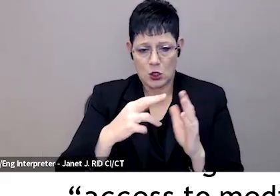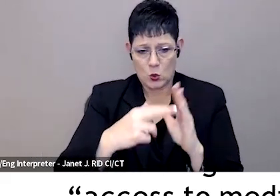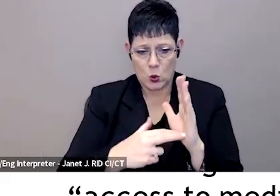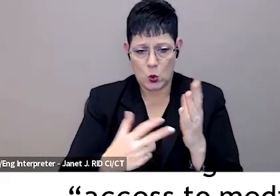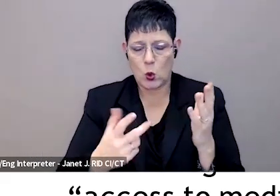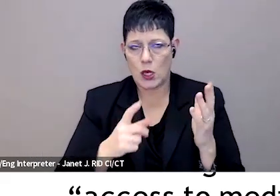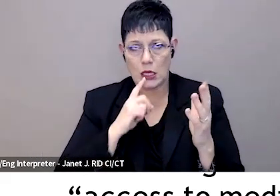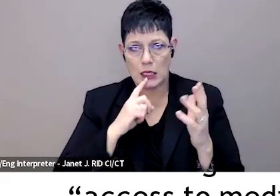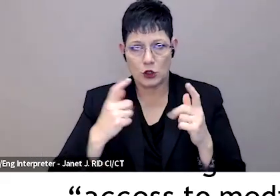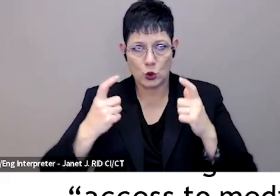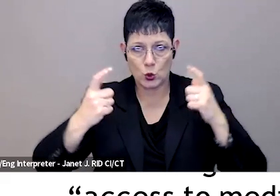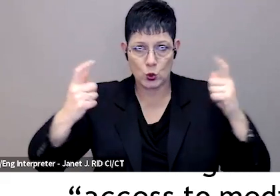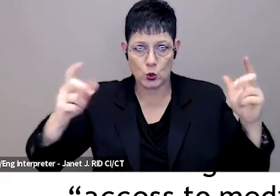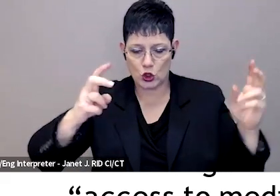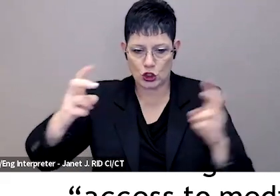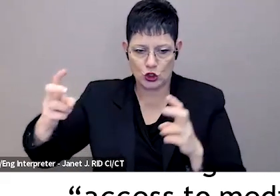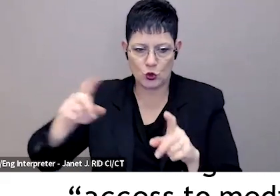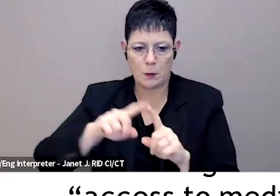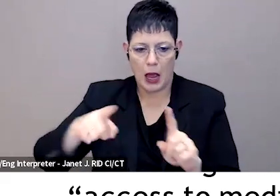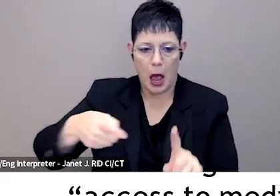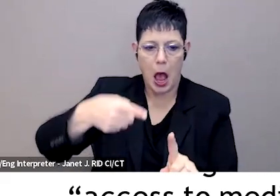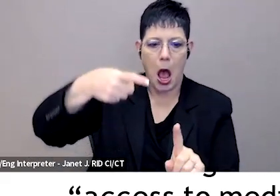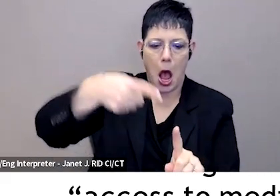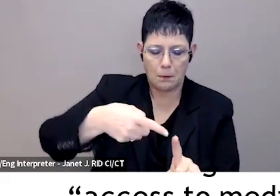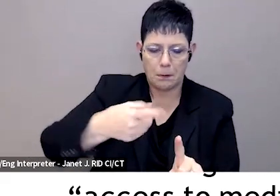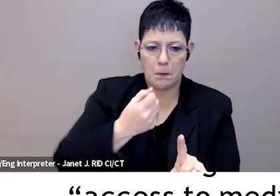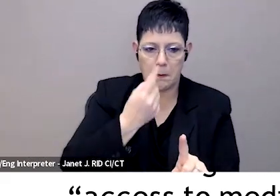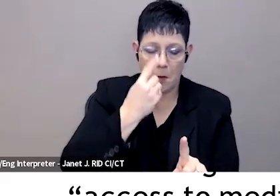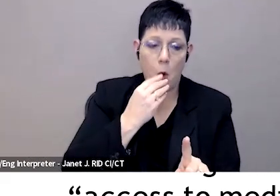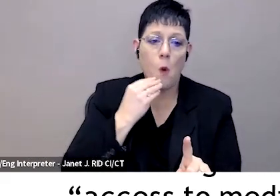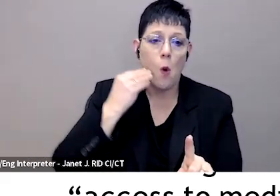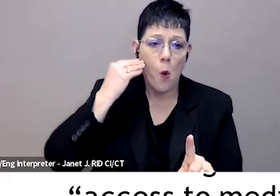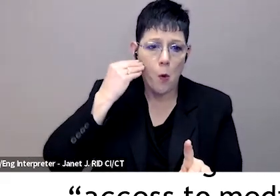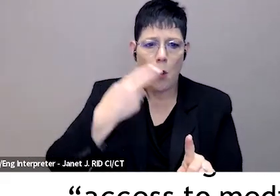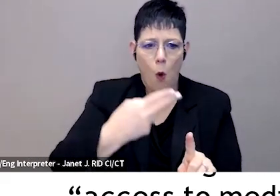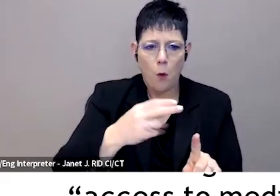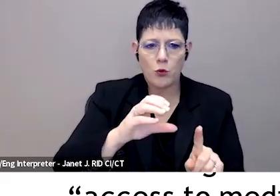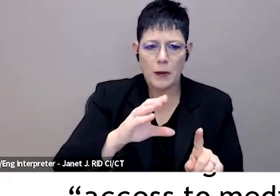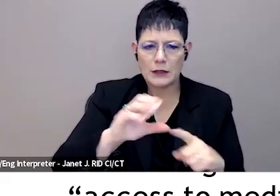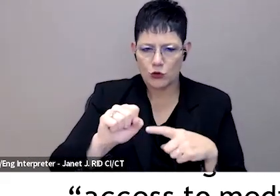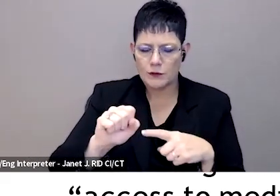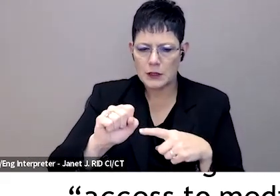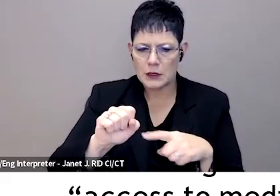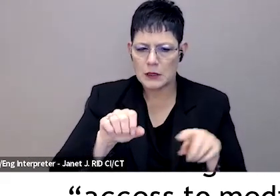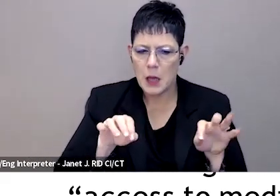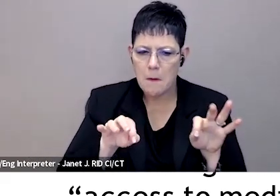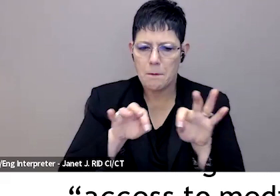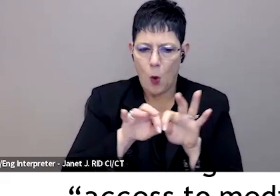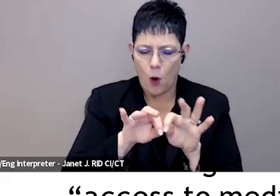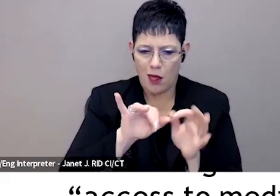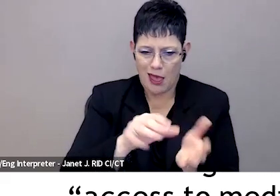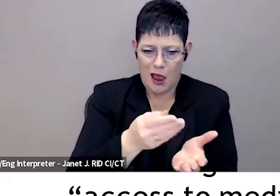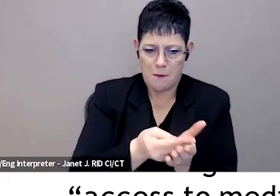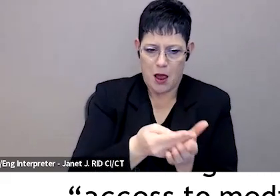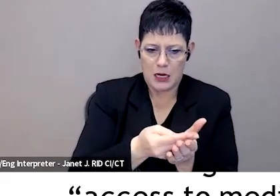runway, but is important in terms of recognizing that with home and community-based services, the majority of public funding that goes into